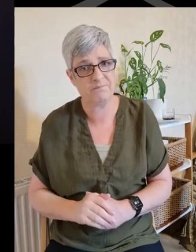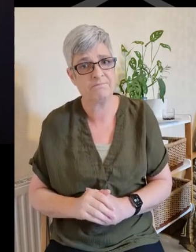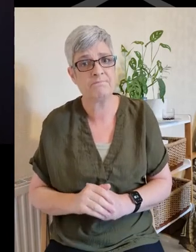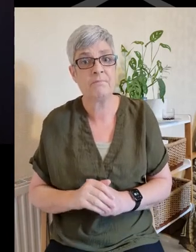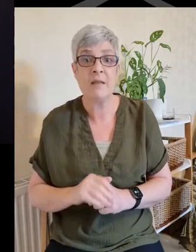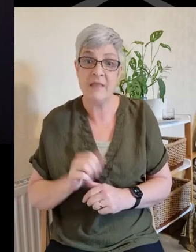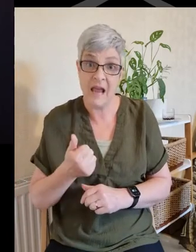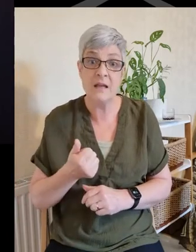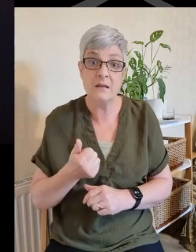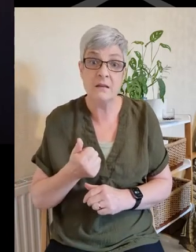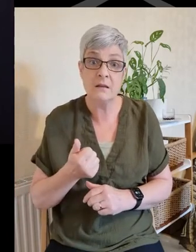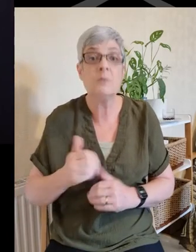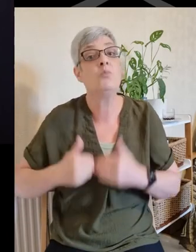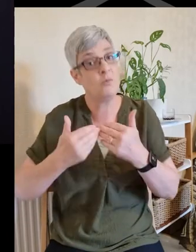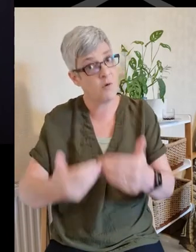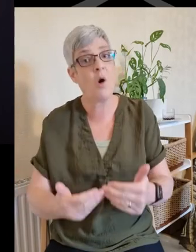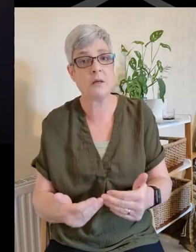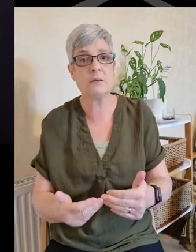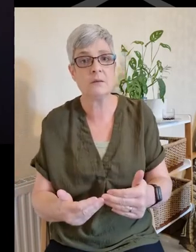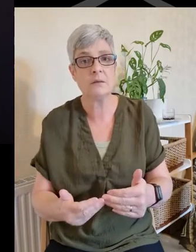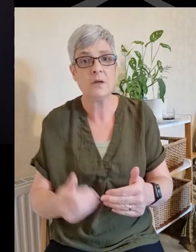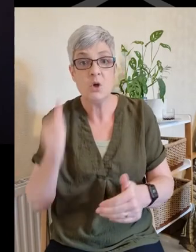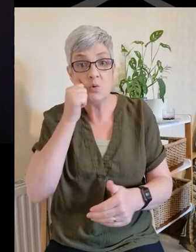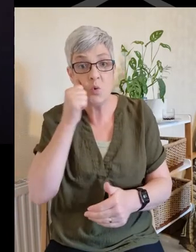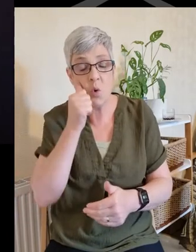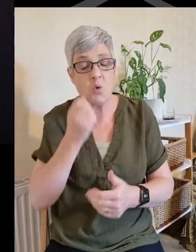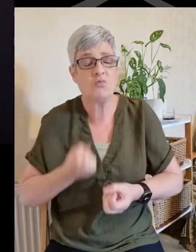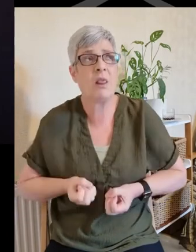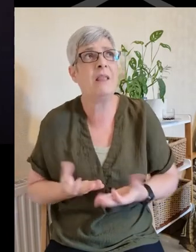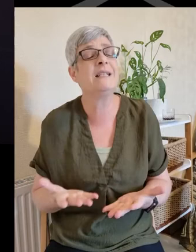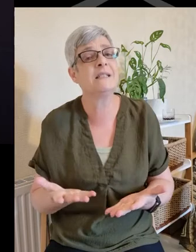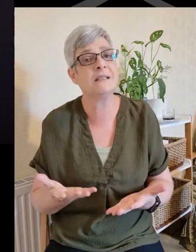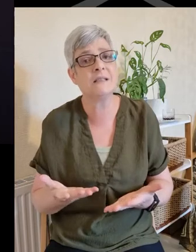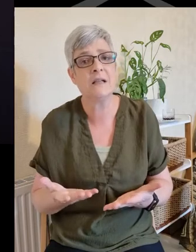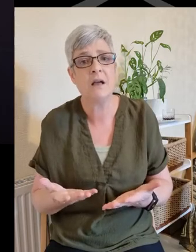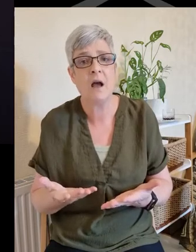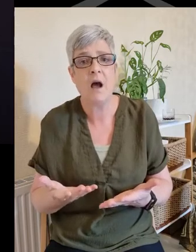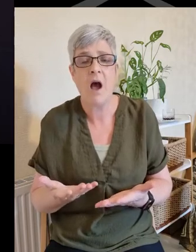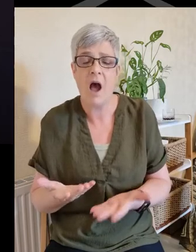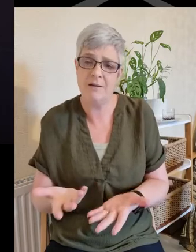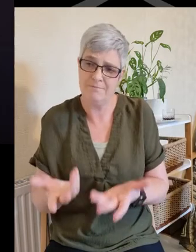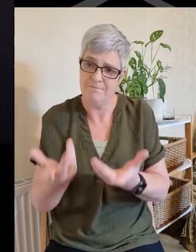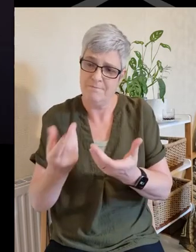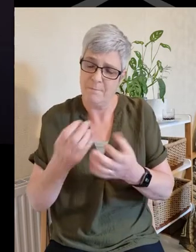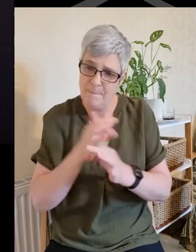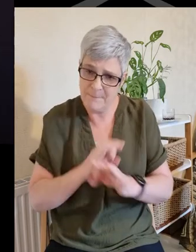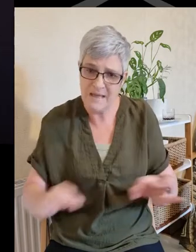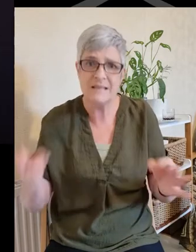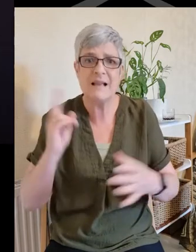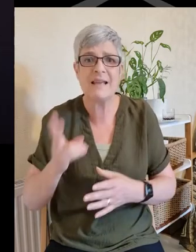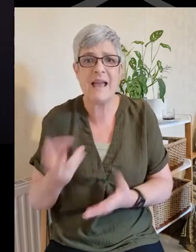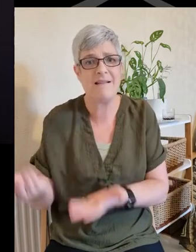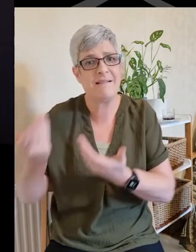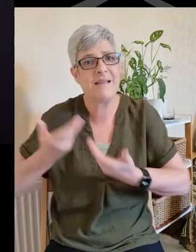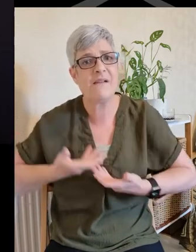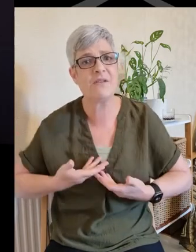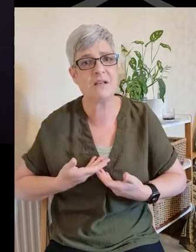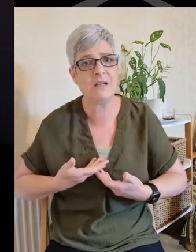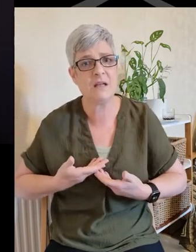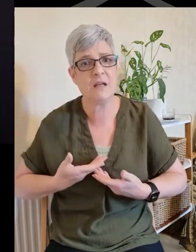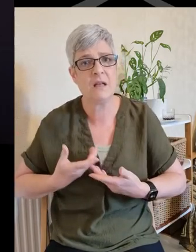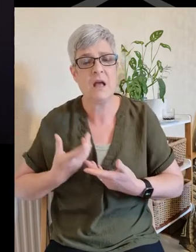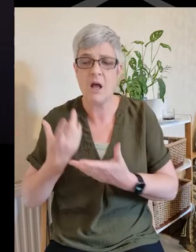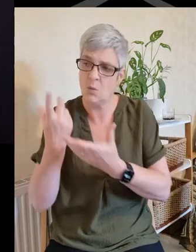But then, Lord, might we move on to know the release and restored peace of being once more forgiven and at one with you.